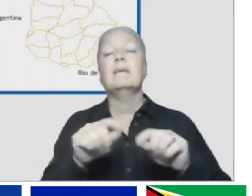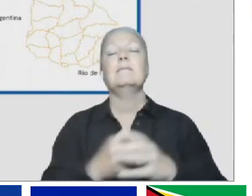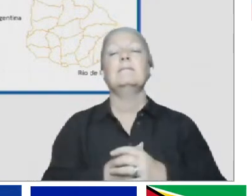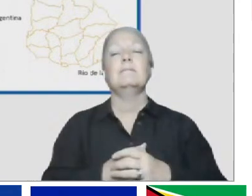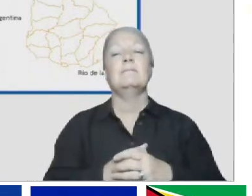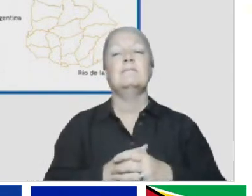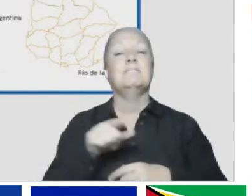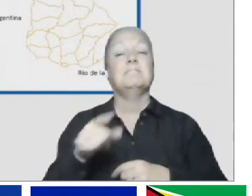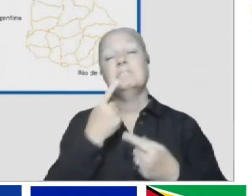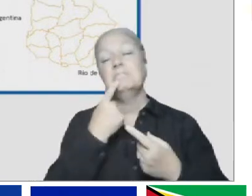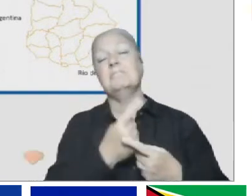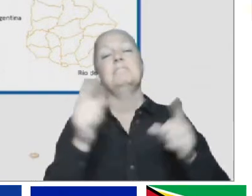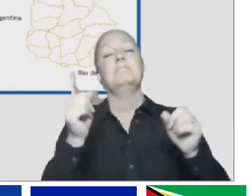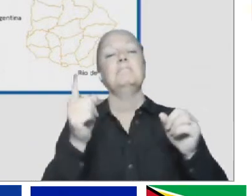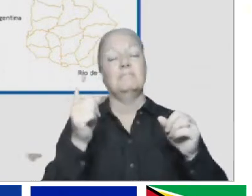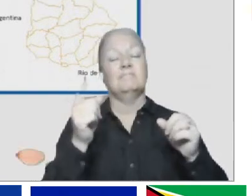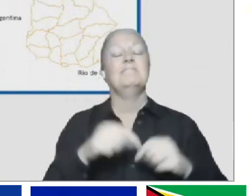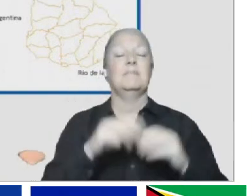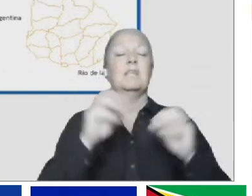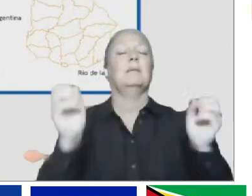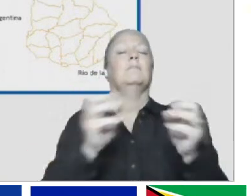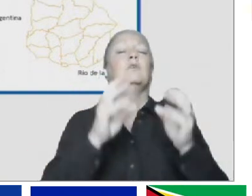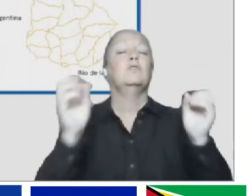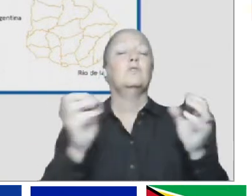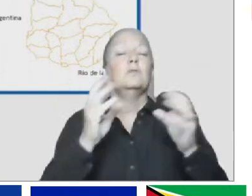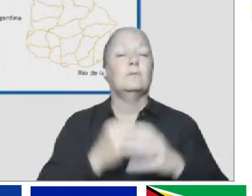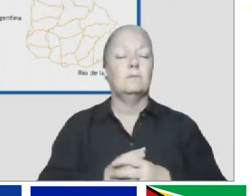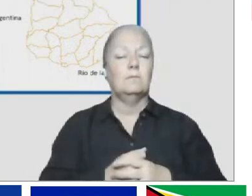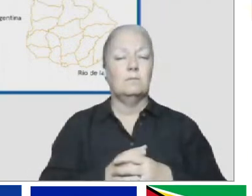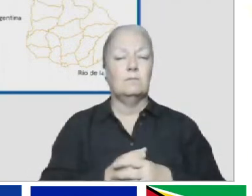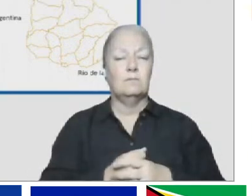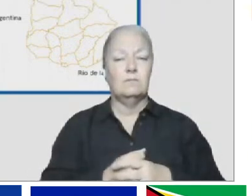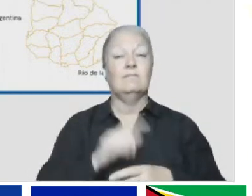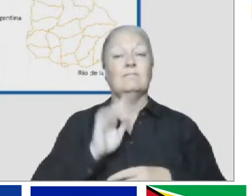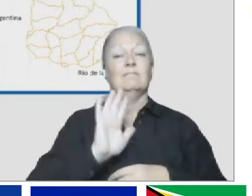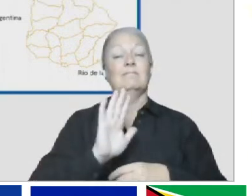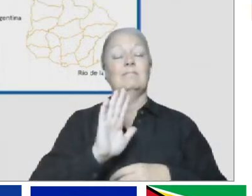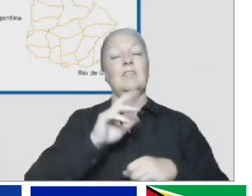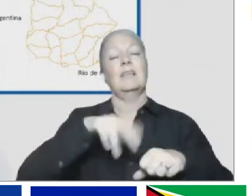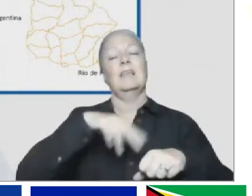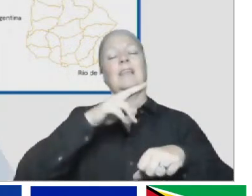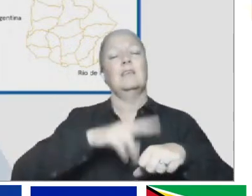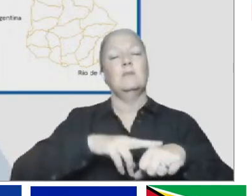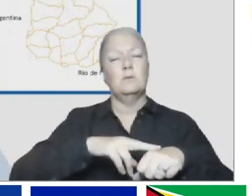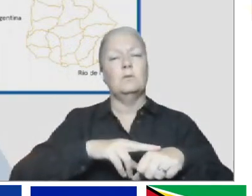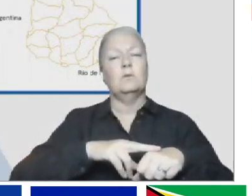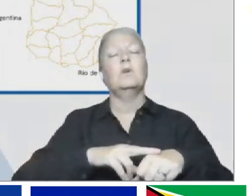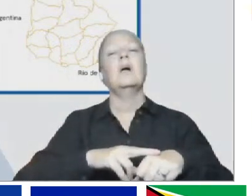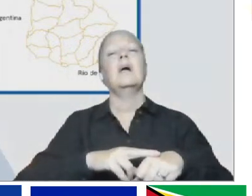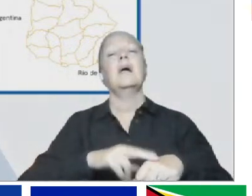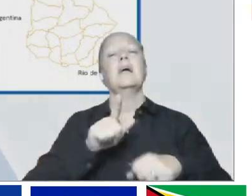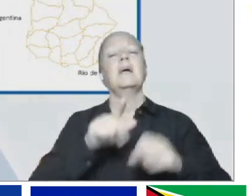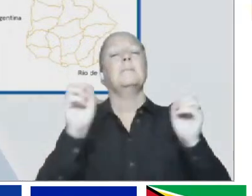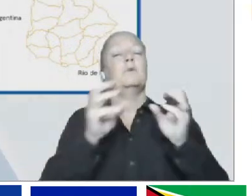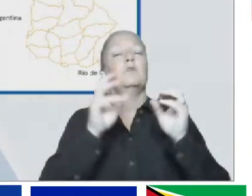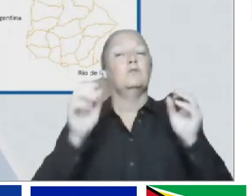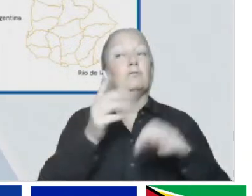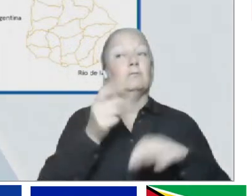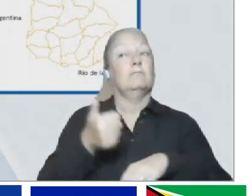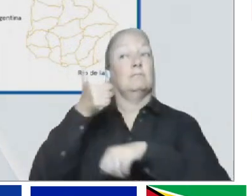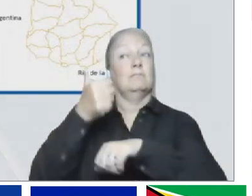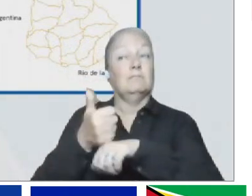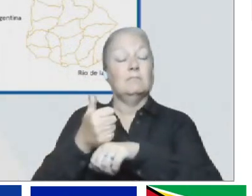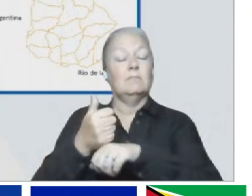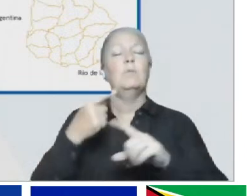emergency. As part of our standards, we find the National Emergency Directorate, and among other responsibilities, it has to